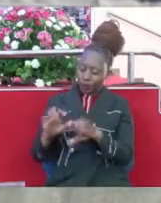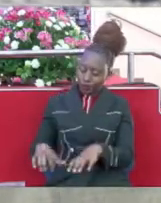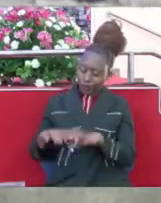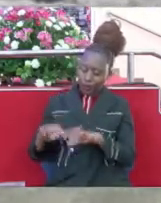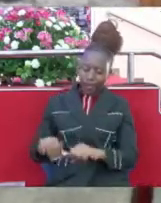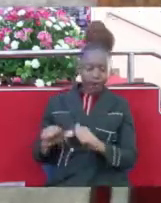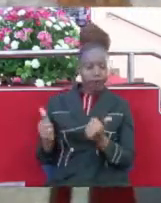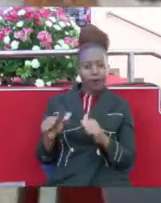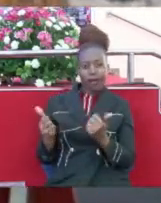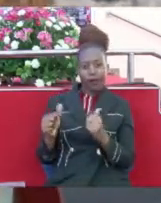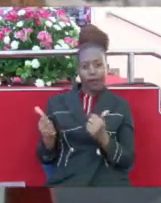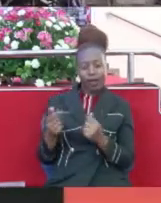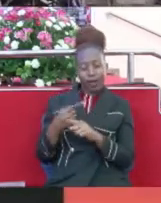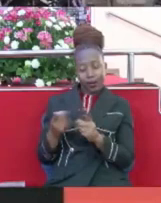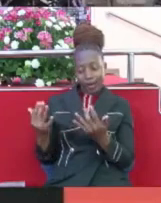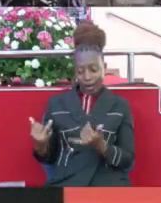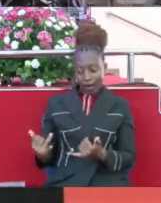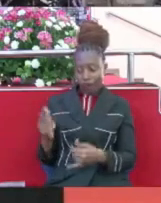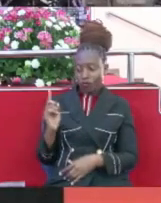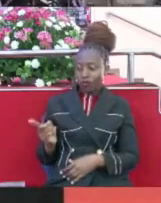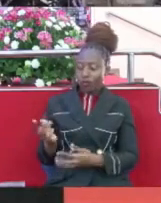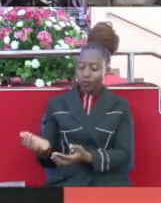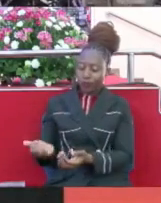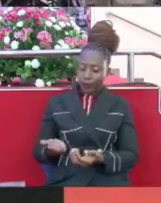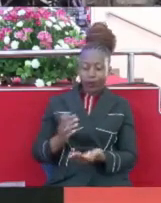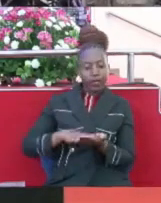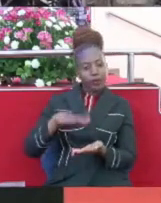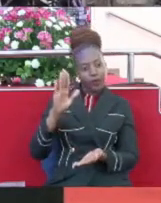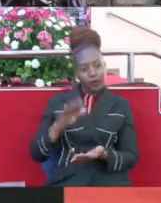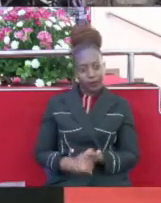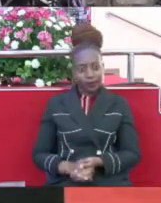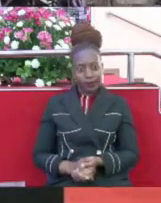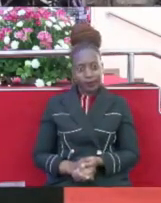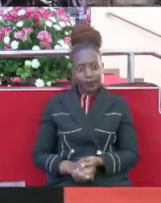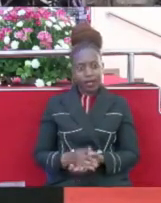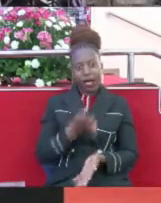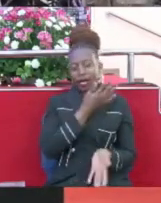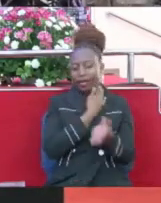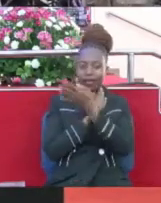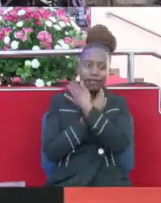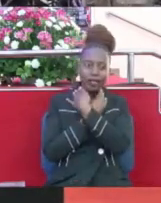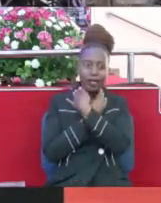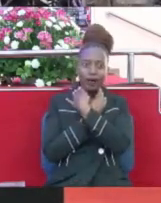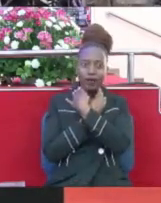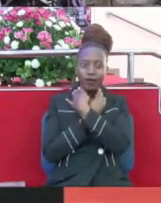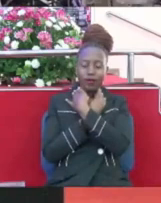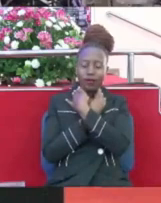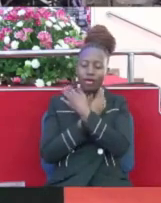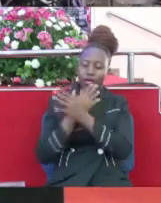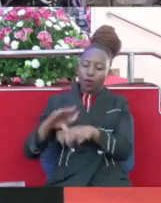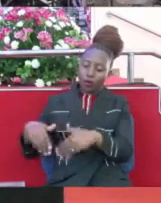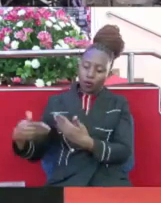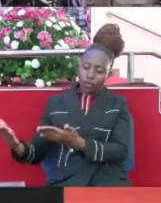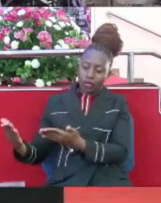but now you need more. And with this mantle, I am releasing an opportunity